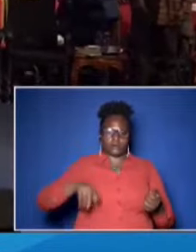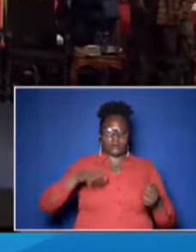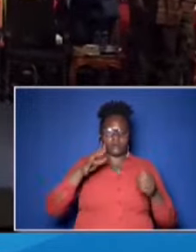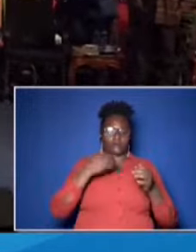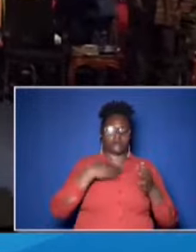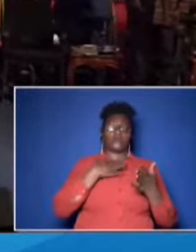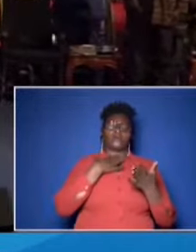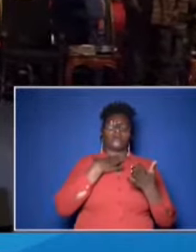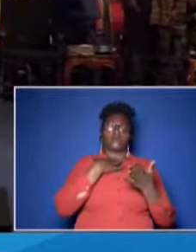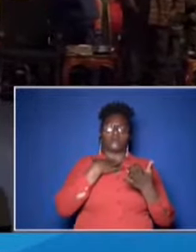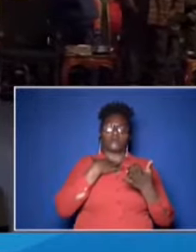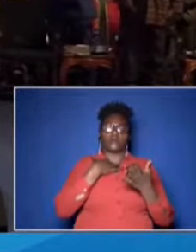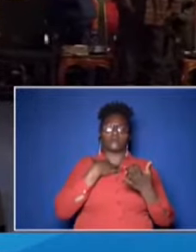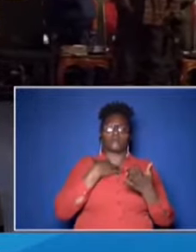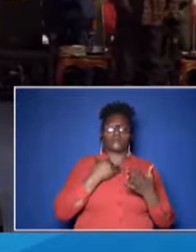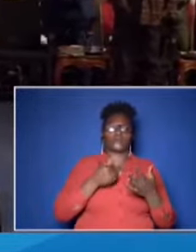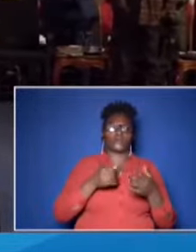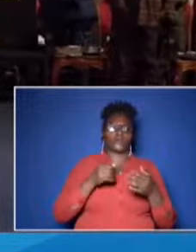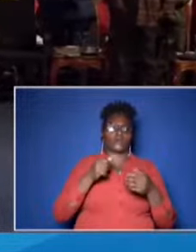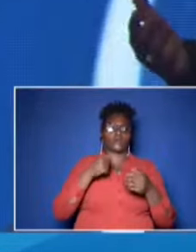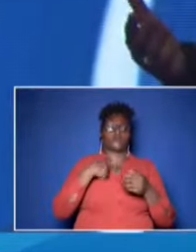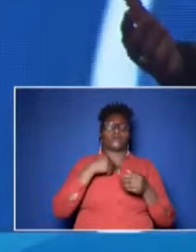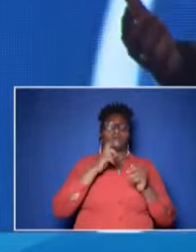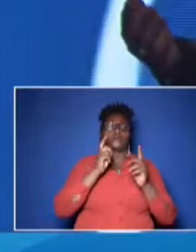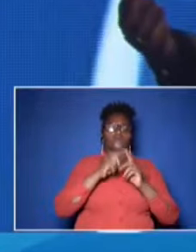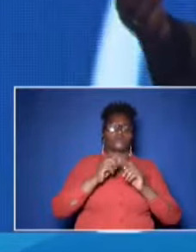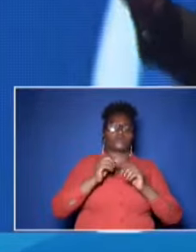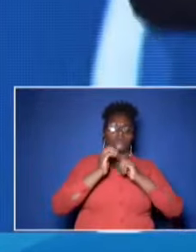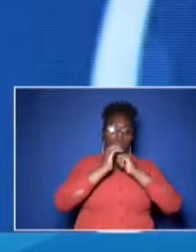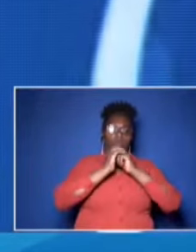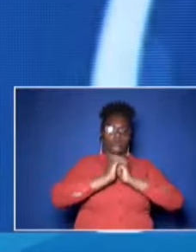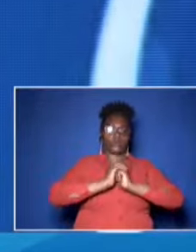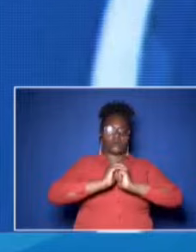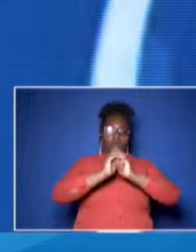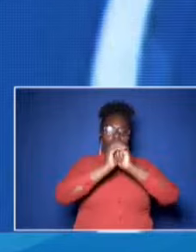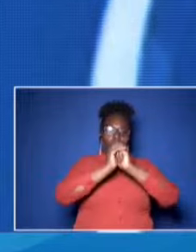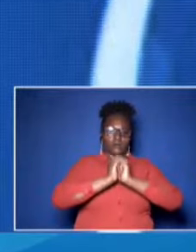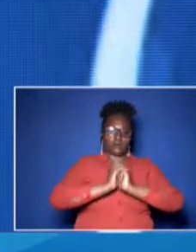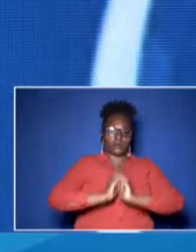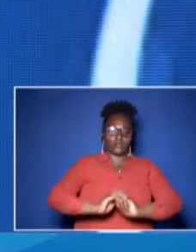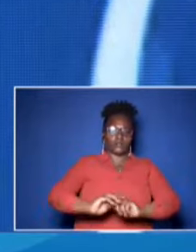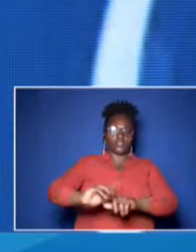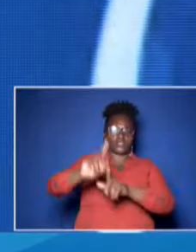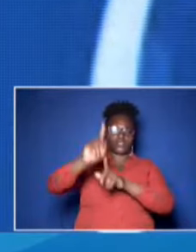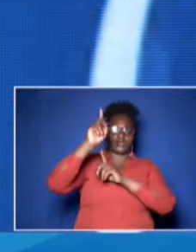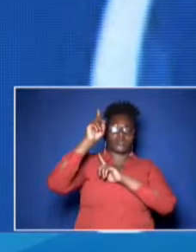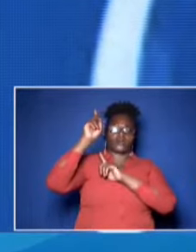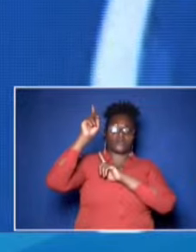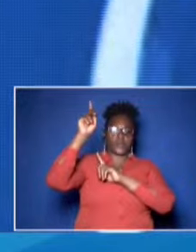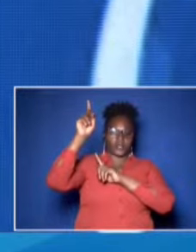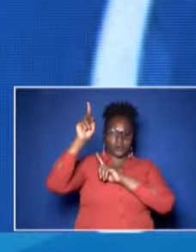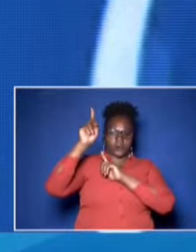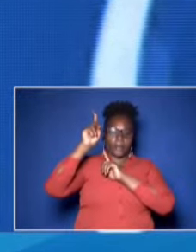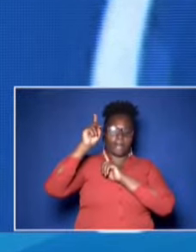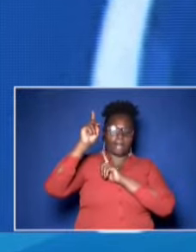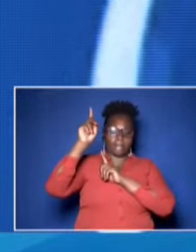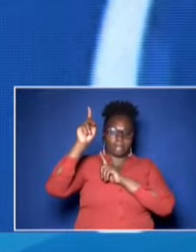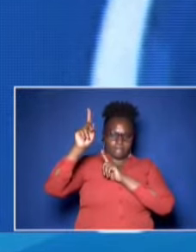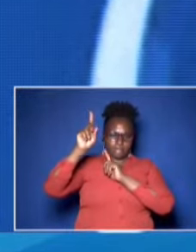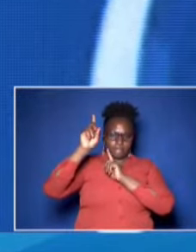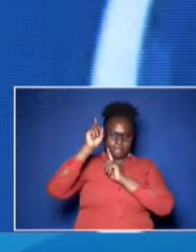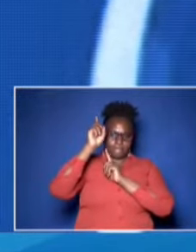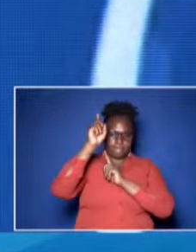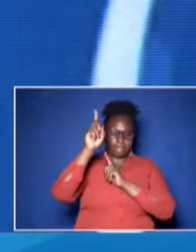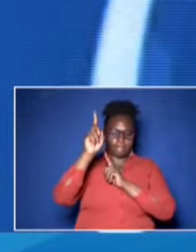desire and I long to worship you